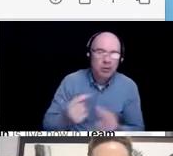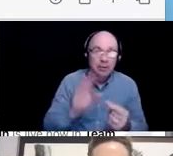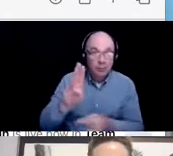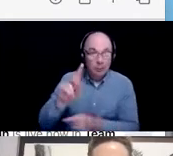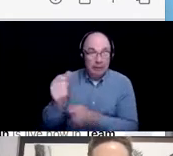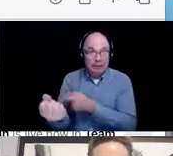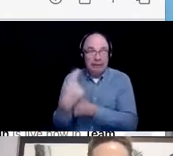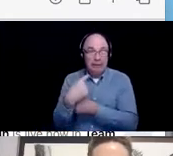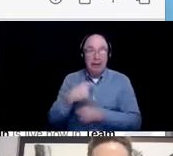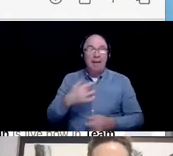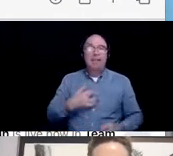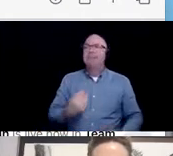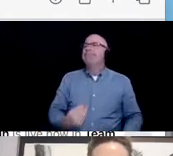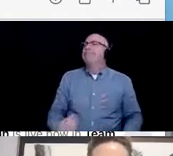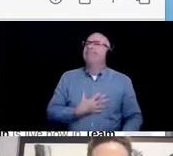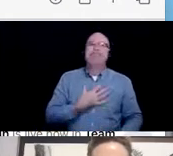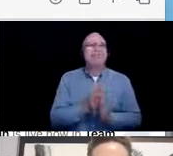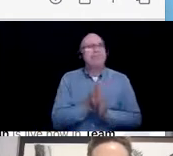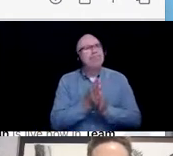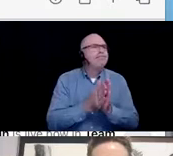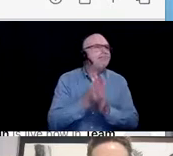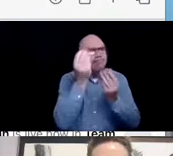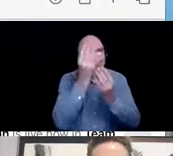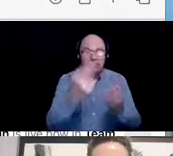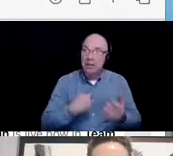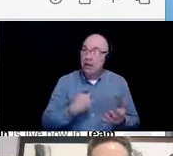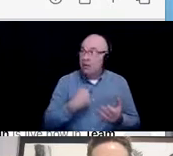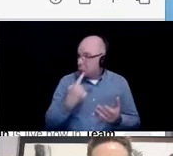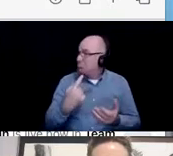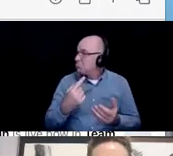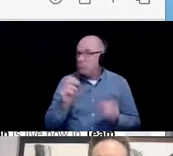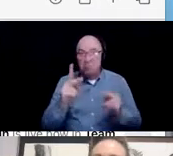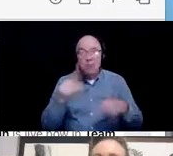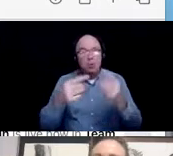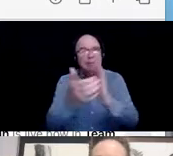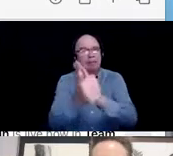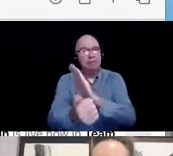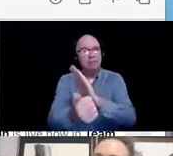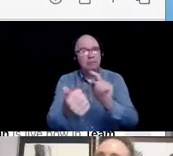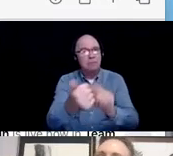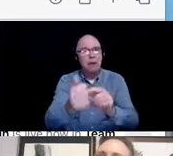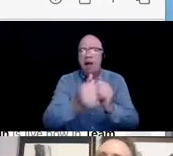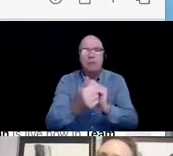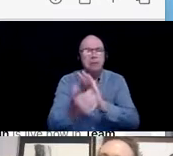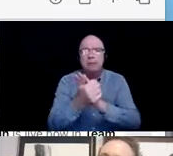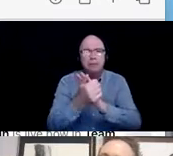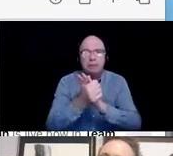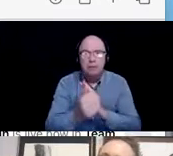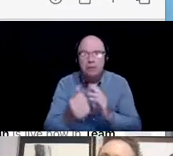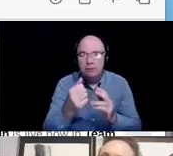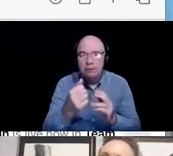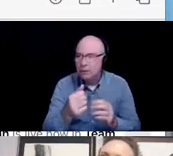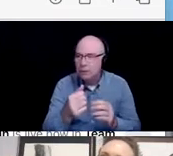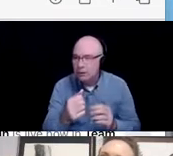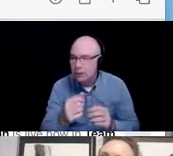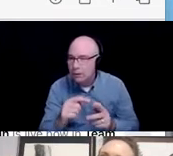been feeling passionate about and wanting to share on, I told her I really wanted to talk about skills and developing skills in your business, but